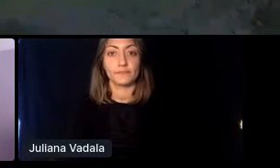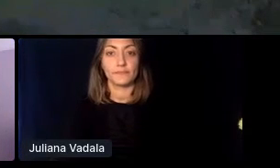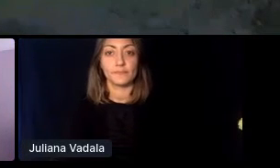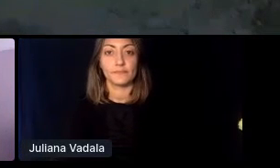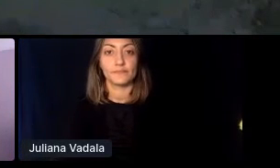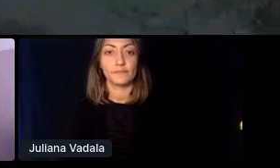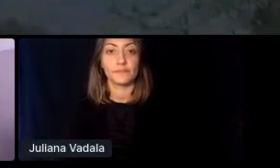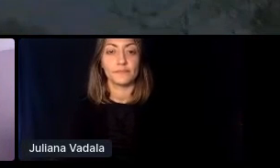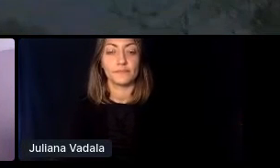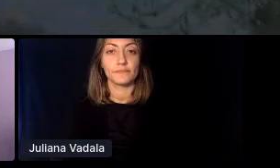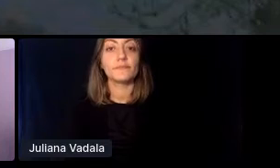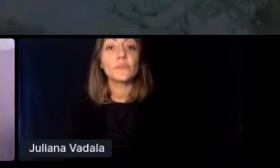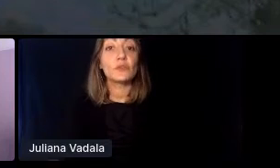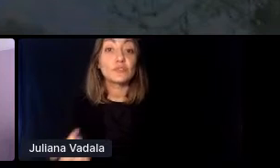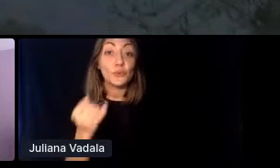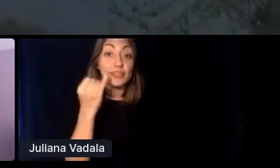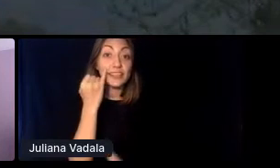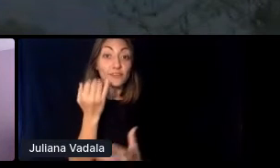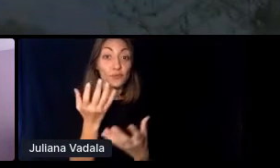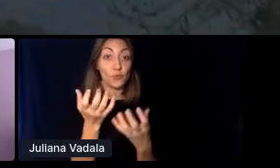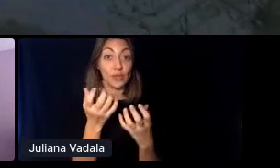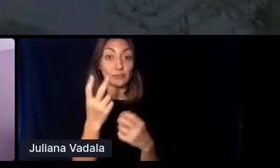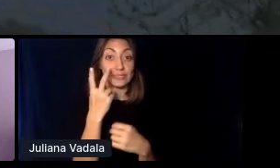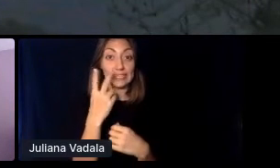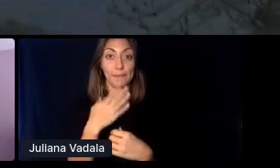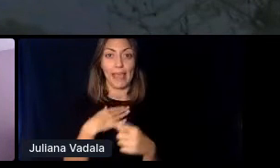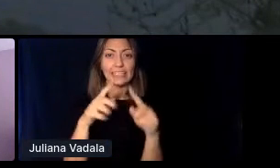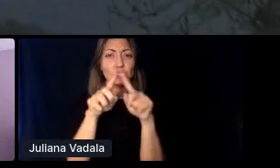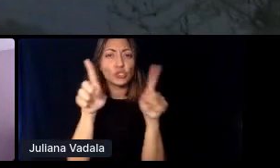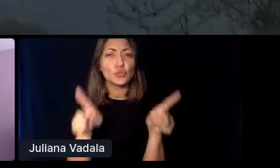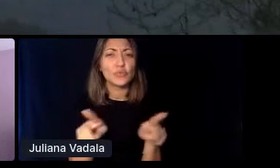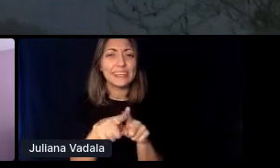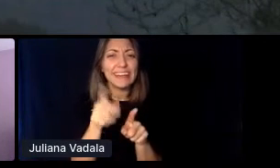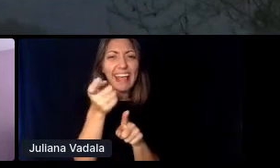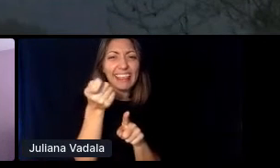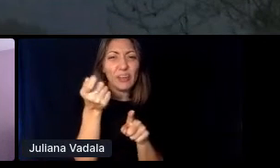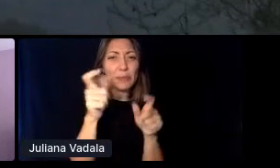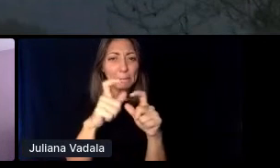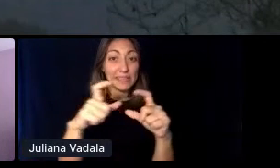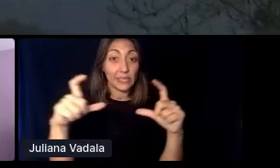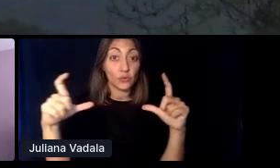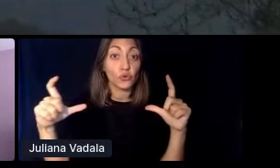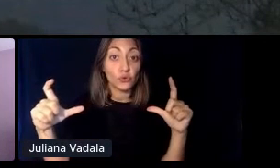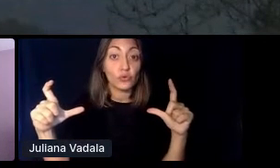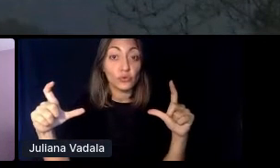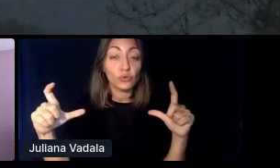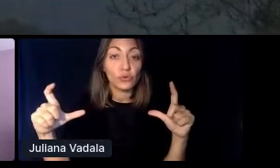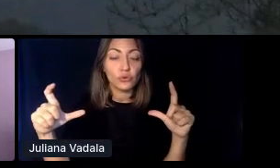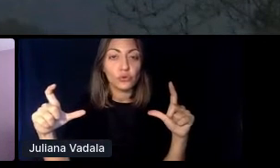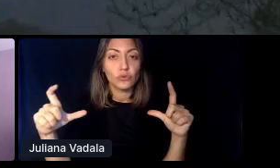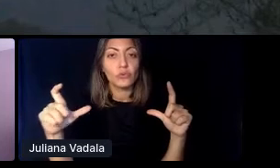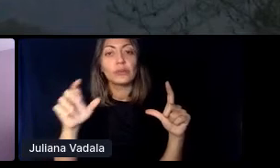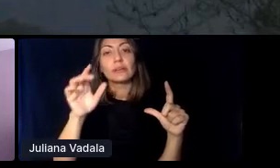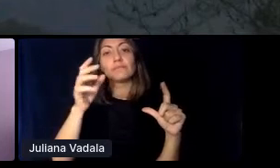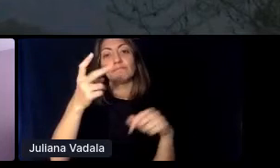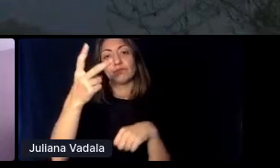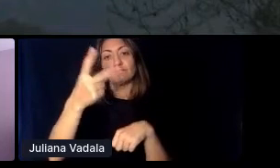So if you'd like to see my screen a little bit larger, go ahead and double click on it. So that'll be what takes up most of your